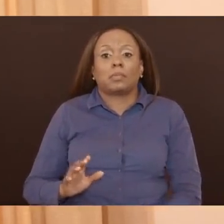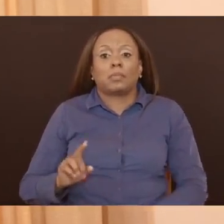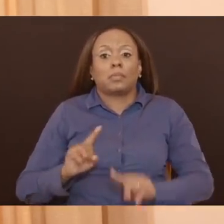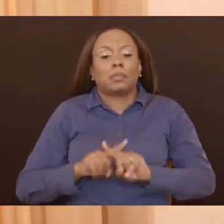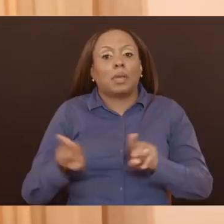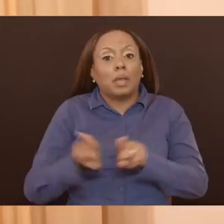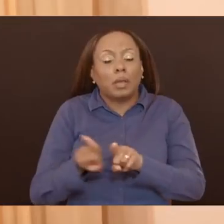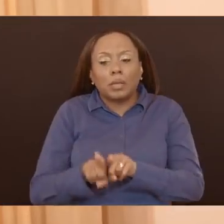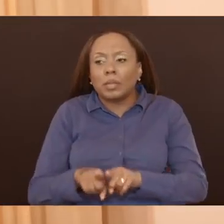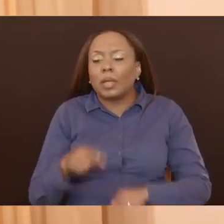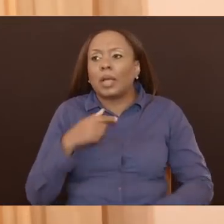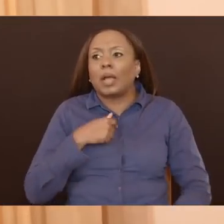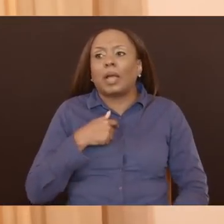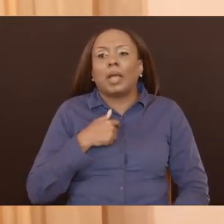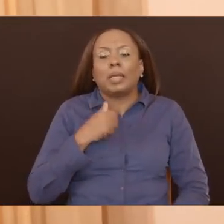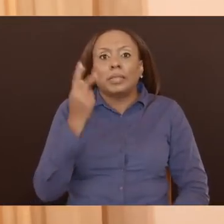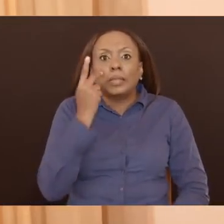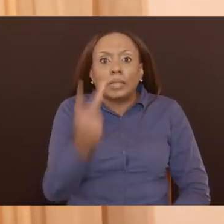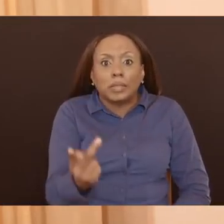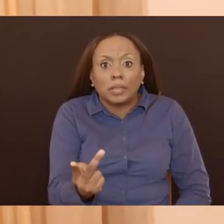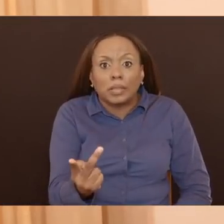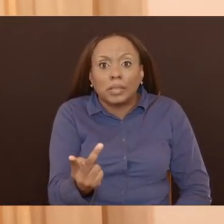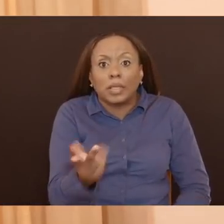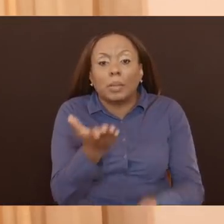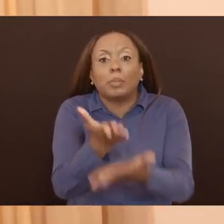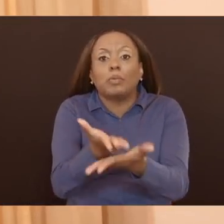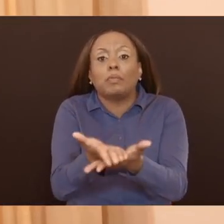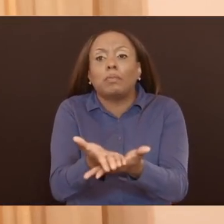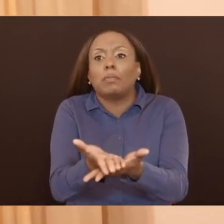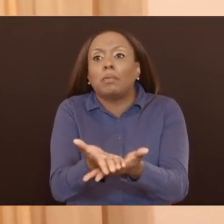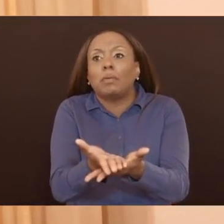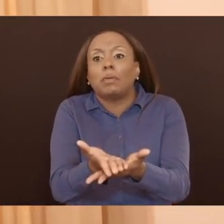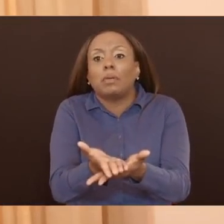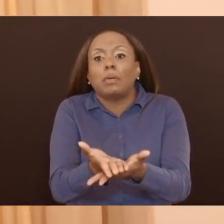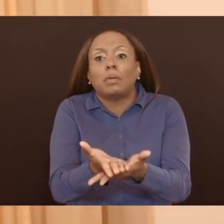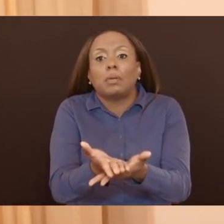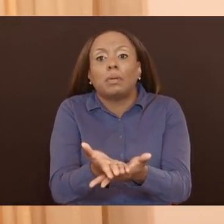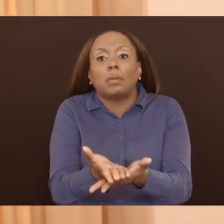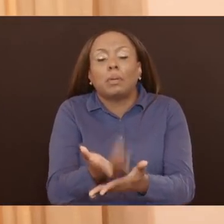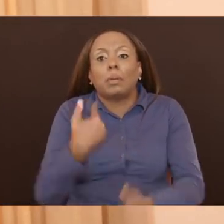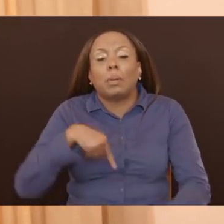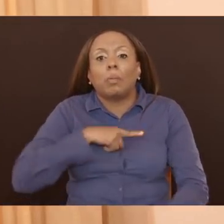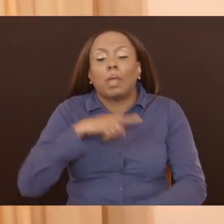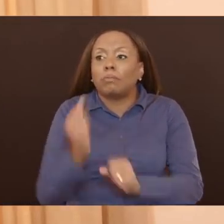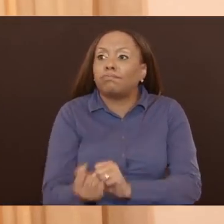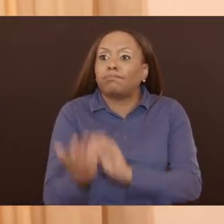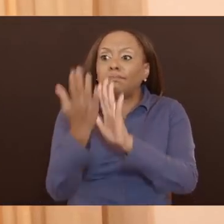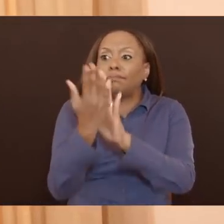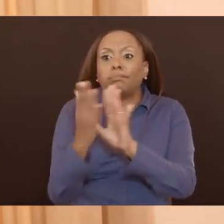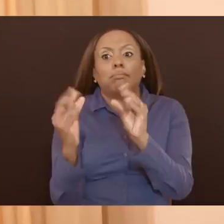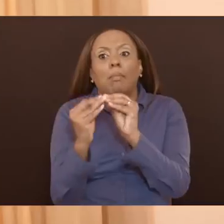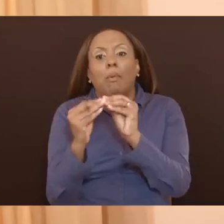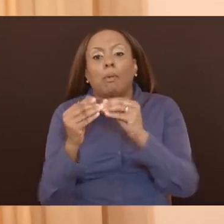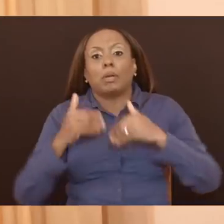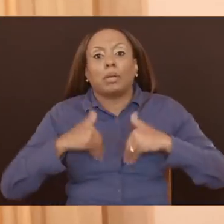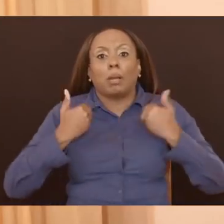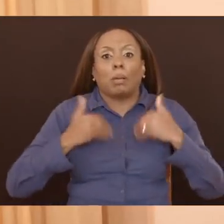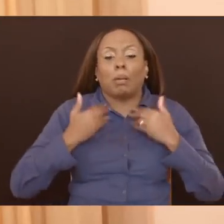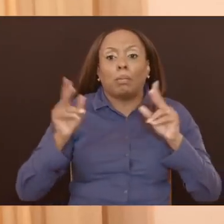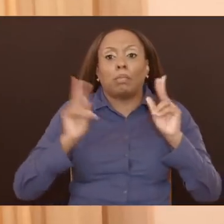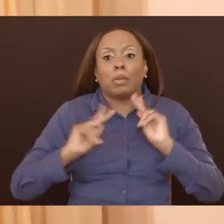the evidence before our eyes every day as a government that we are facing more and more younger